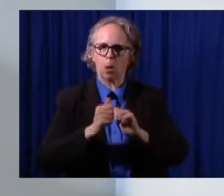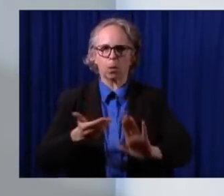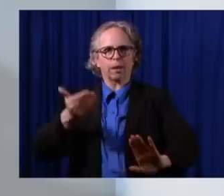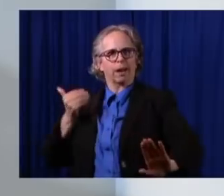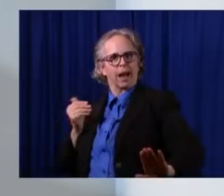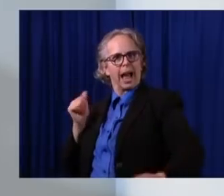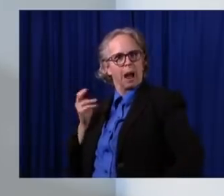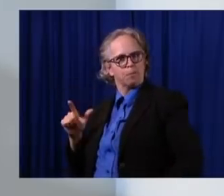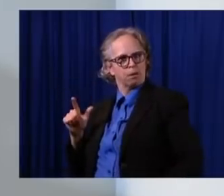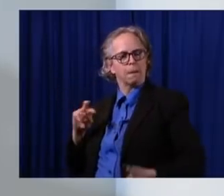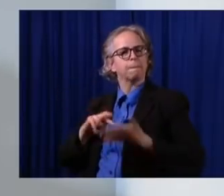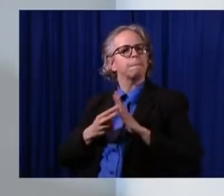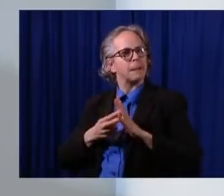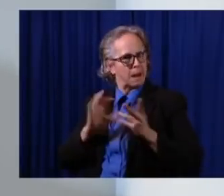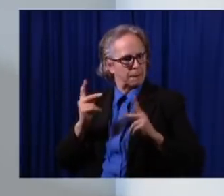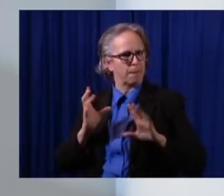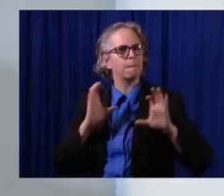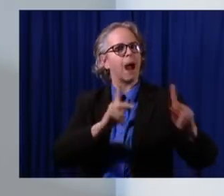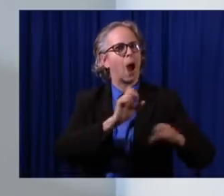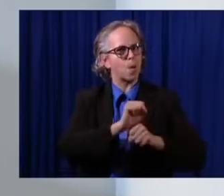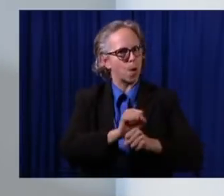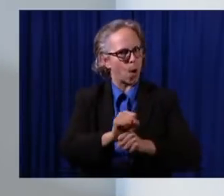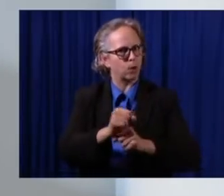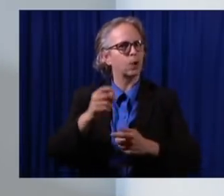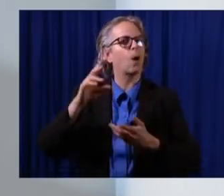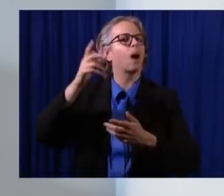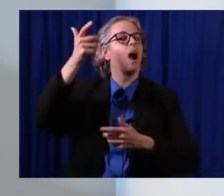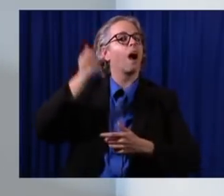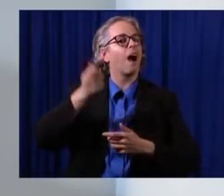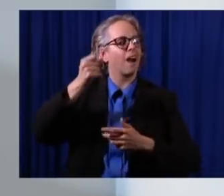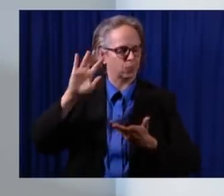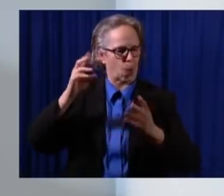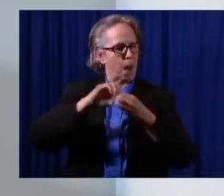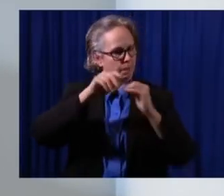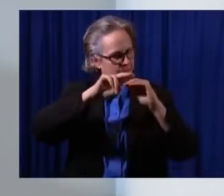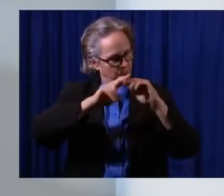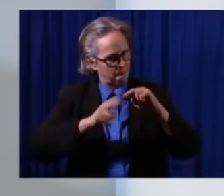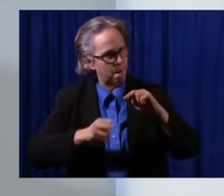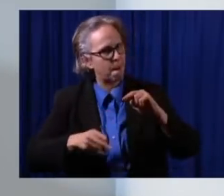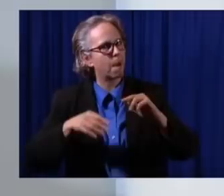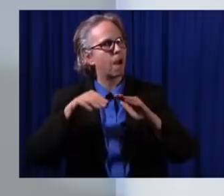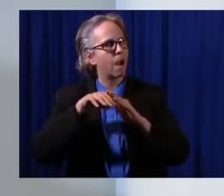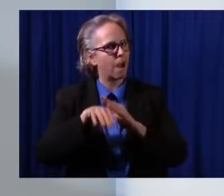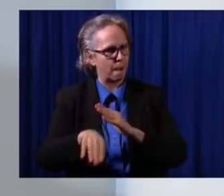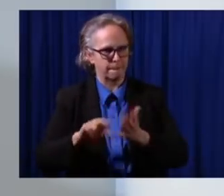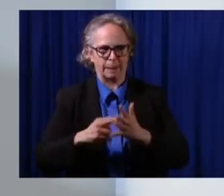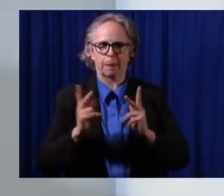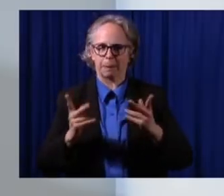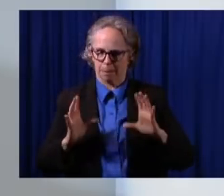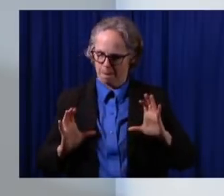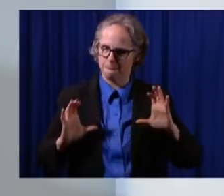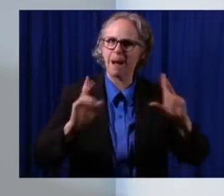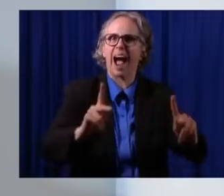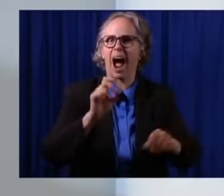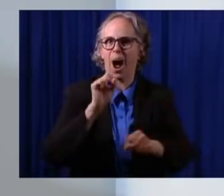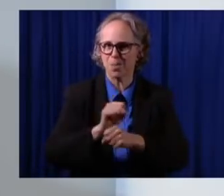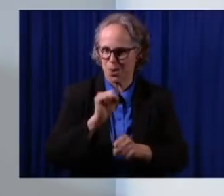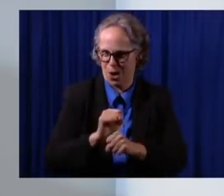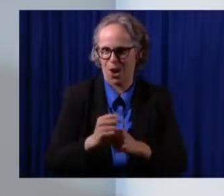claims rate continues to decline. So we are transitioning from